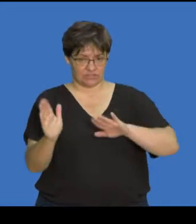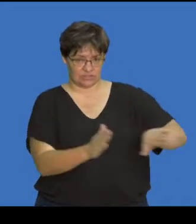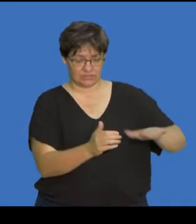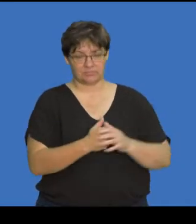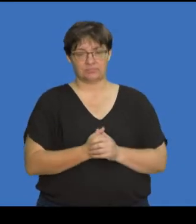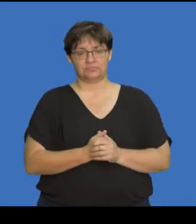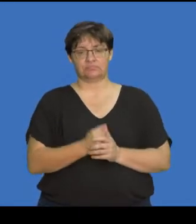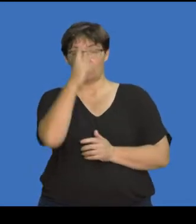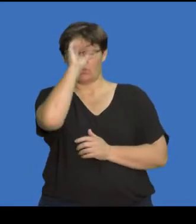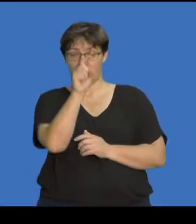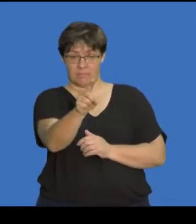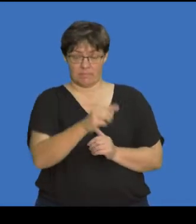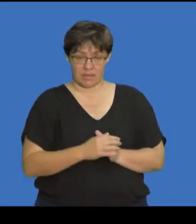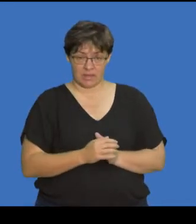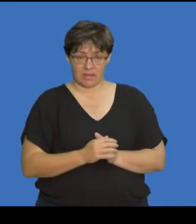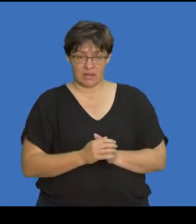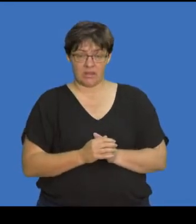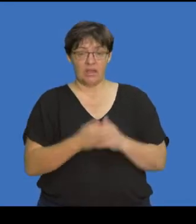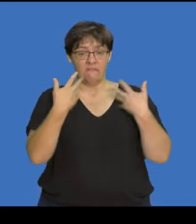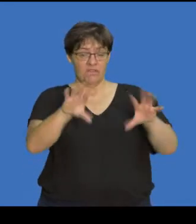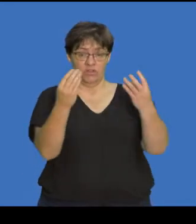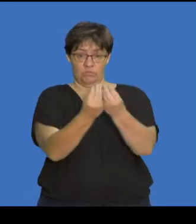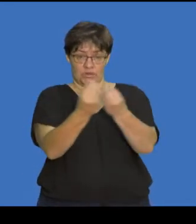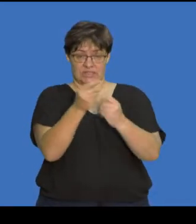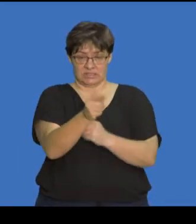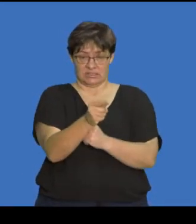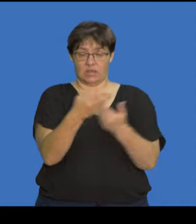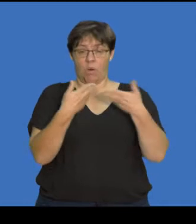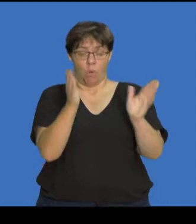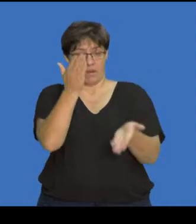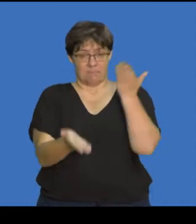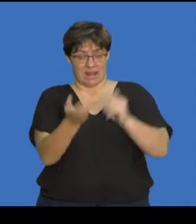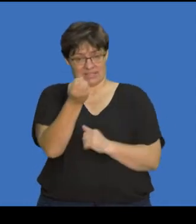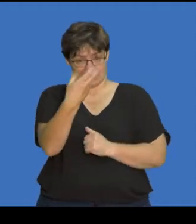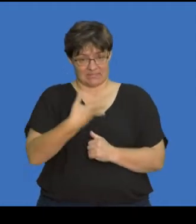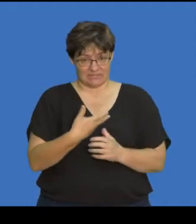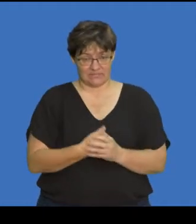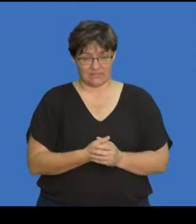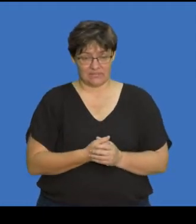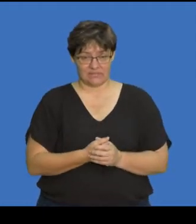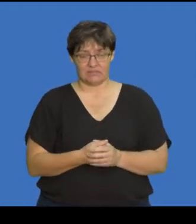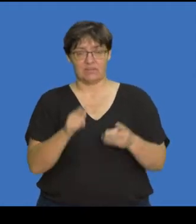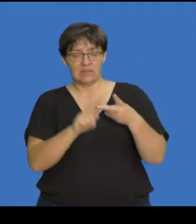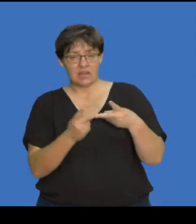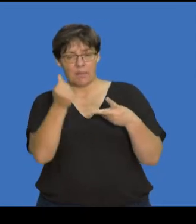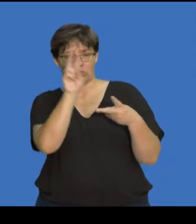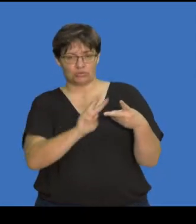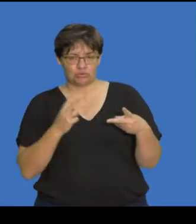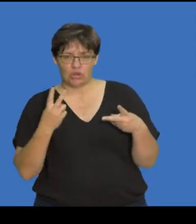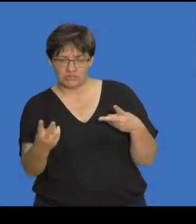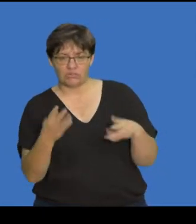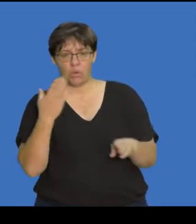Remember, in your finished goods, there's your opening balance given to you. There's the amount transferred from your work